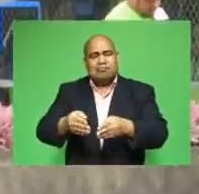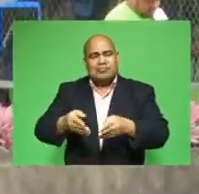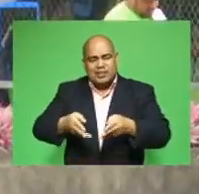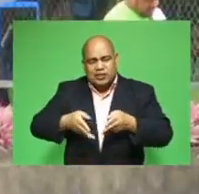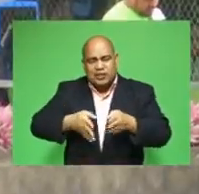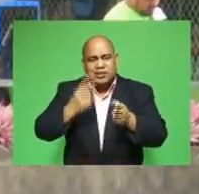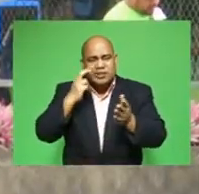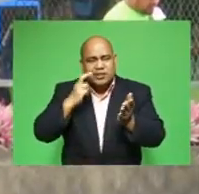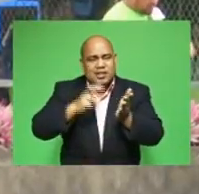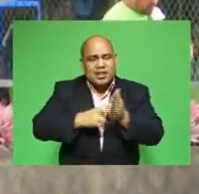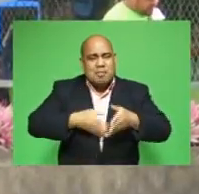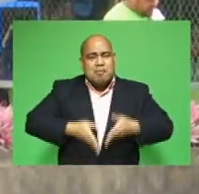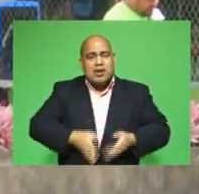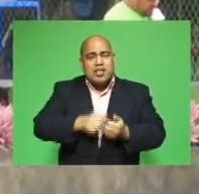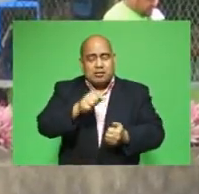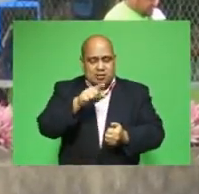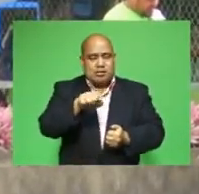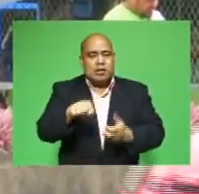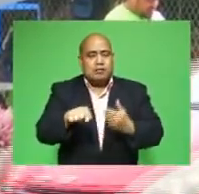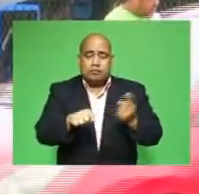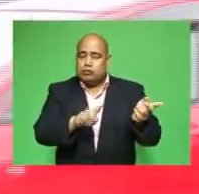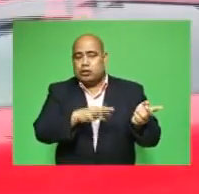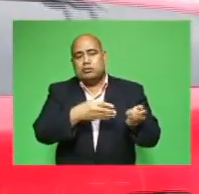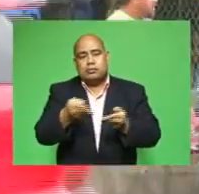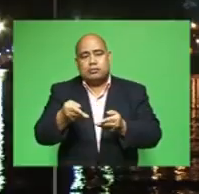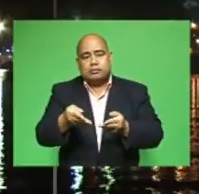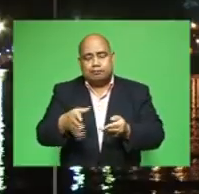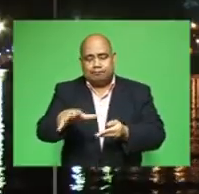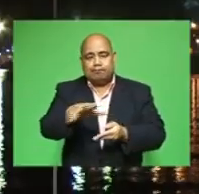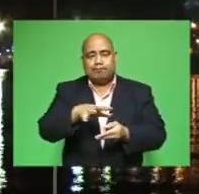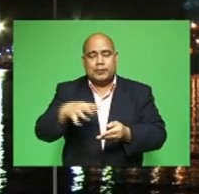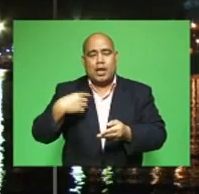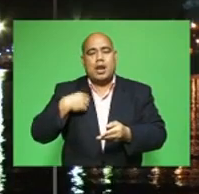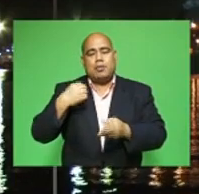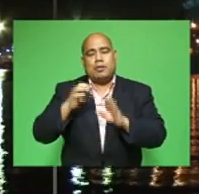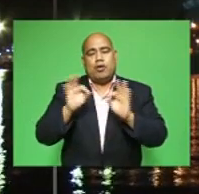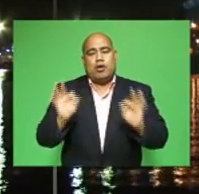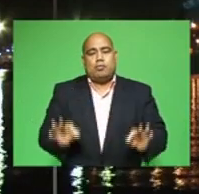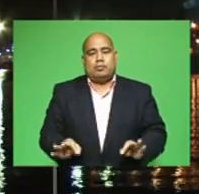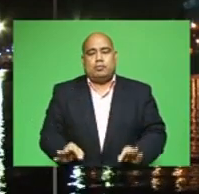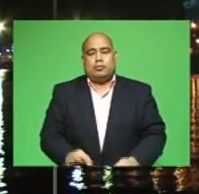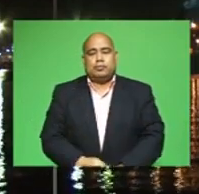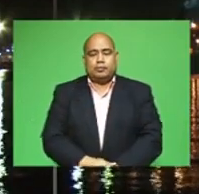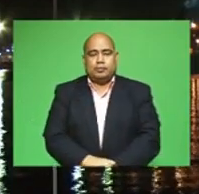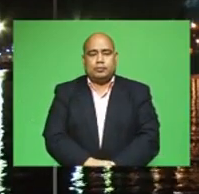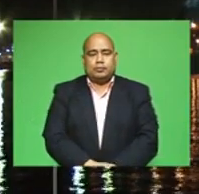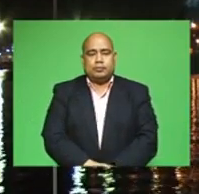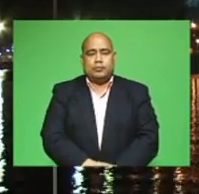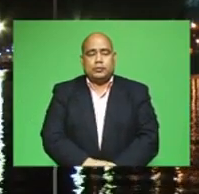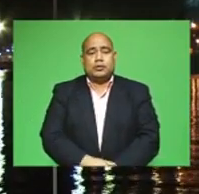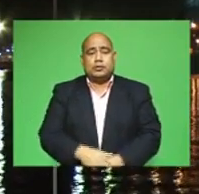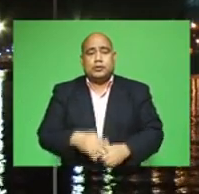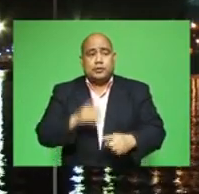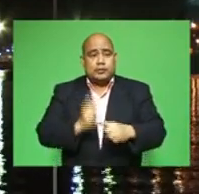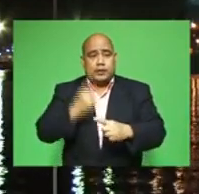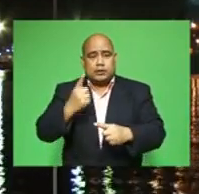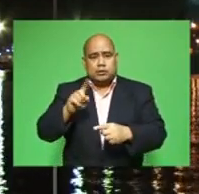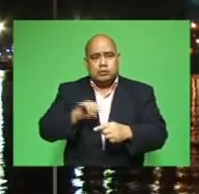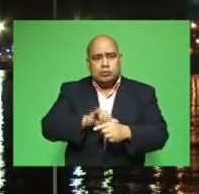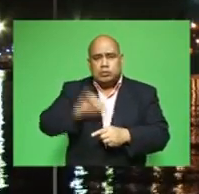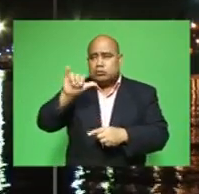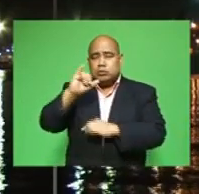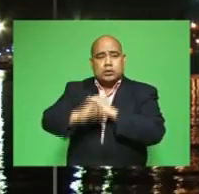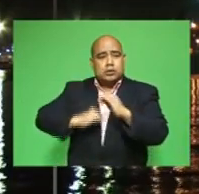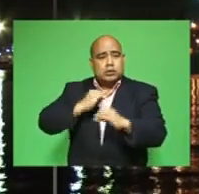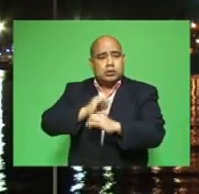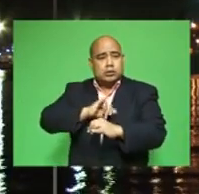offices around Fiji. Edwin Nand, FBC News. A quick look overseas. From coast to coast, cities across the